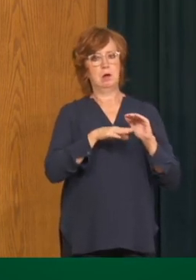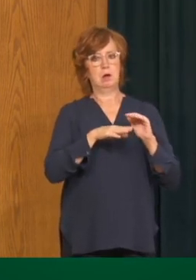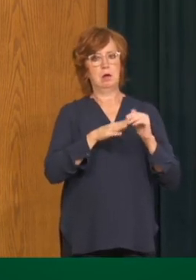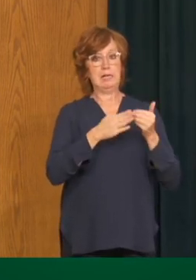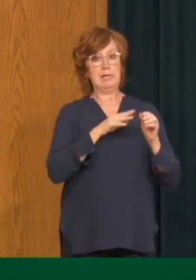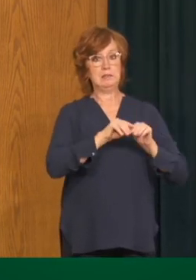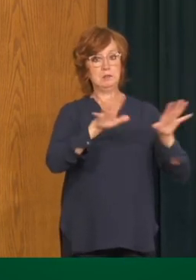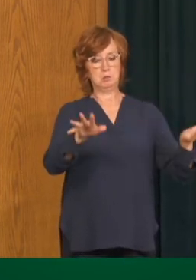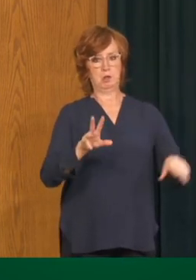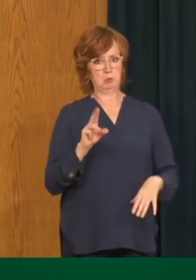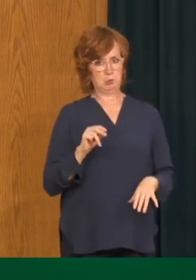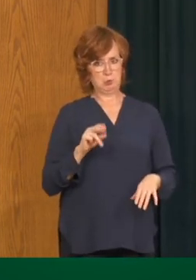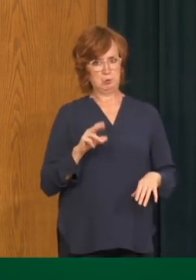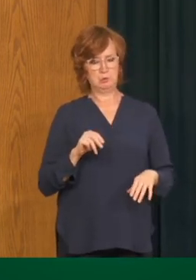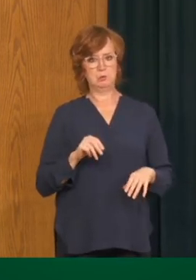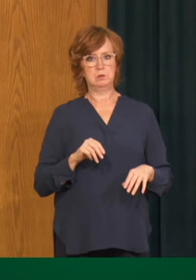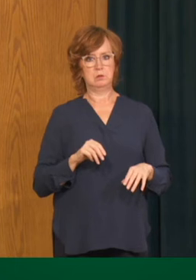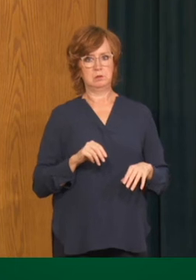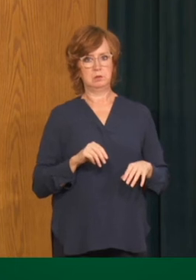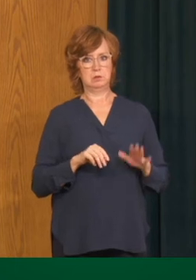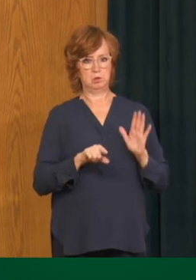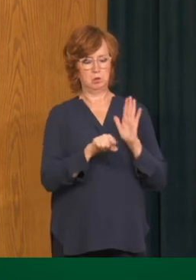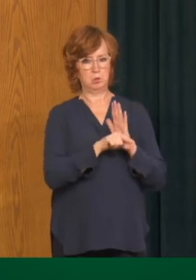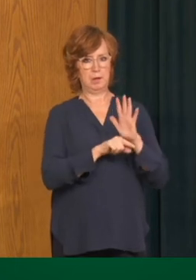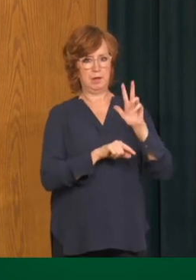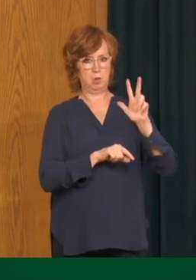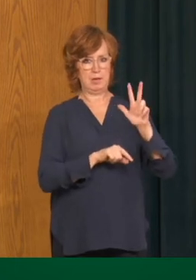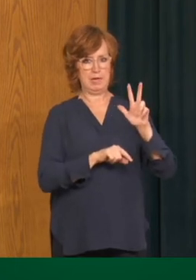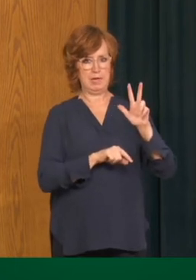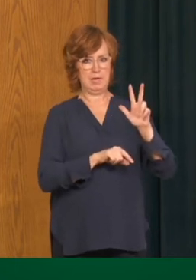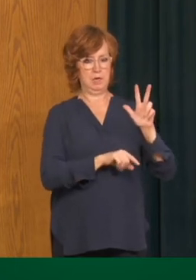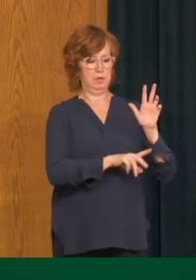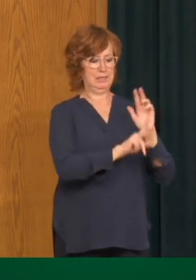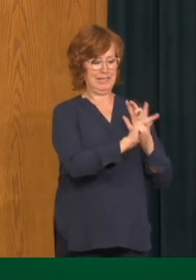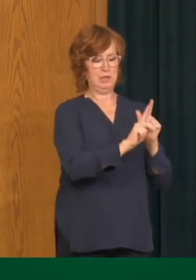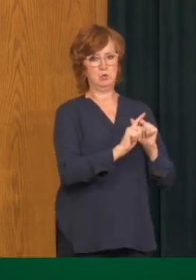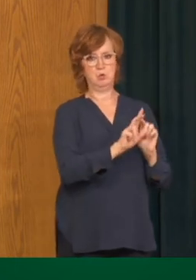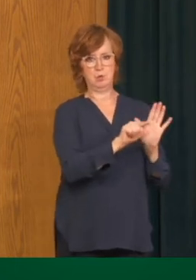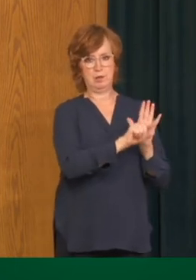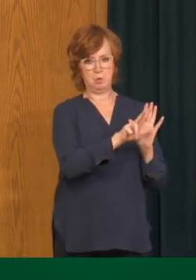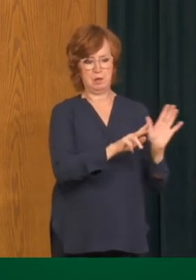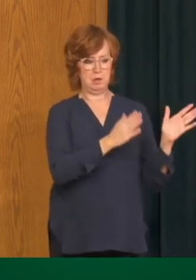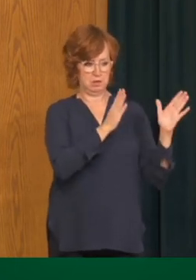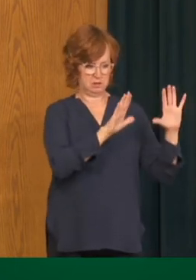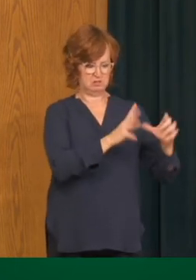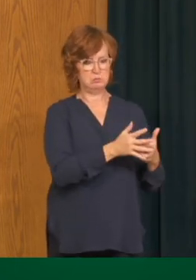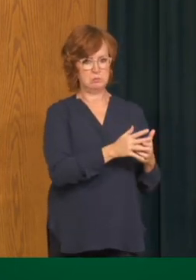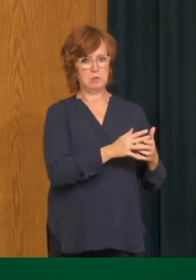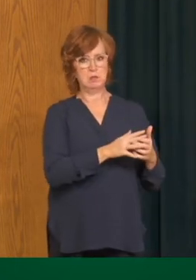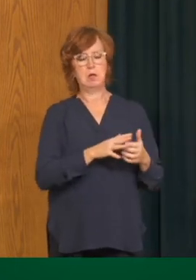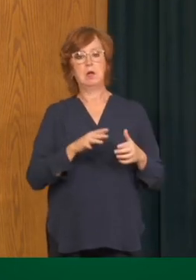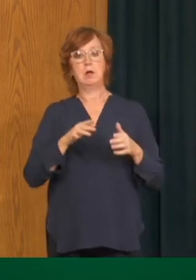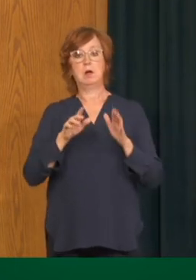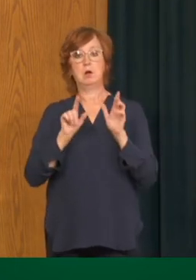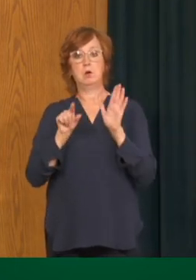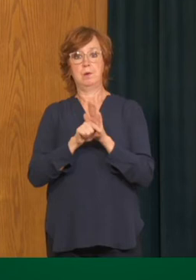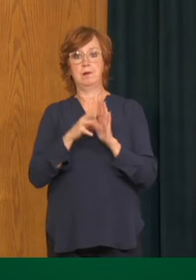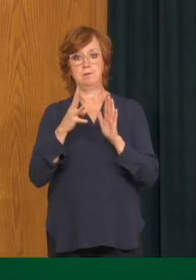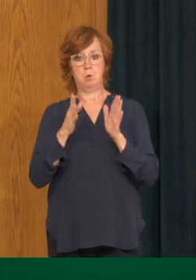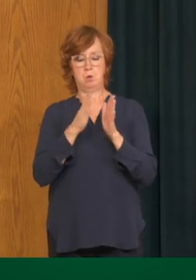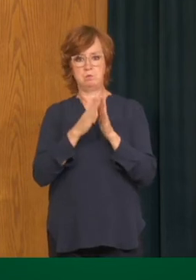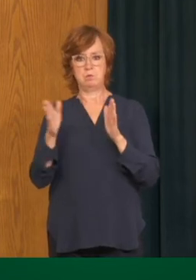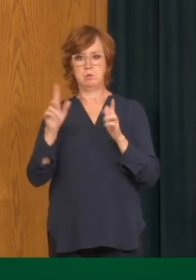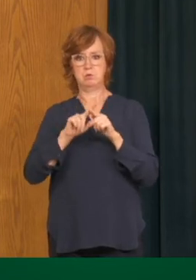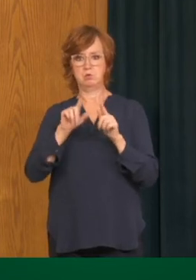in grades K to 3. And then 4 to 8, the risk of COVID transmission is lower than in younger